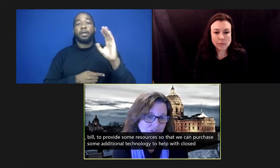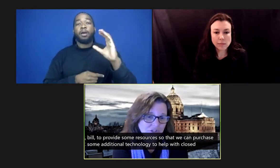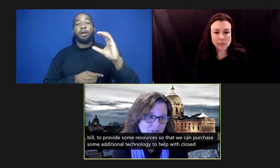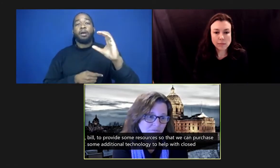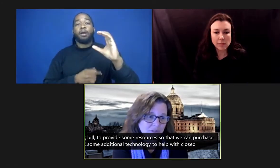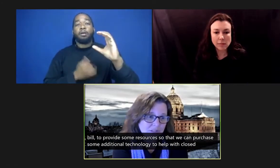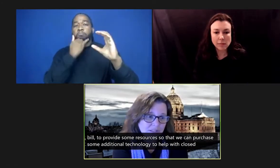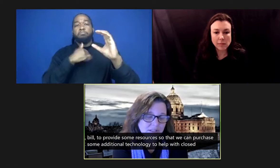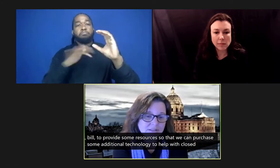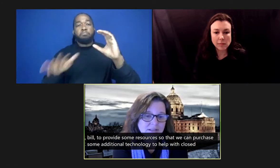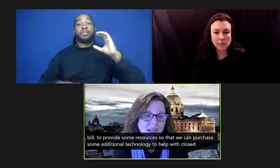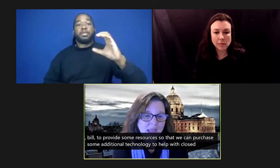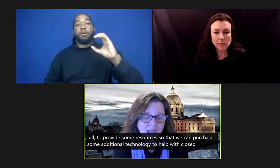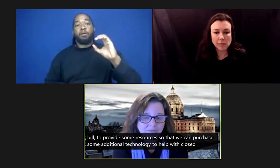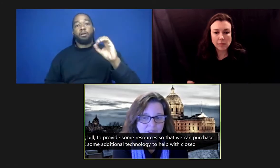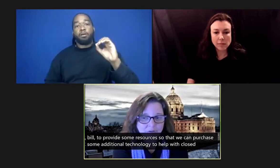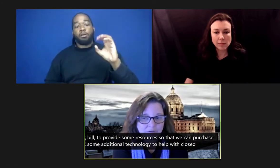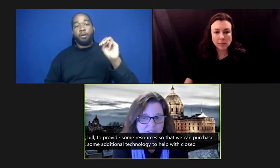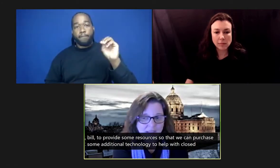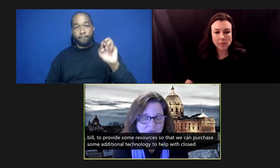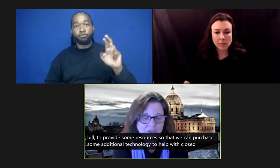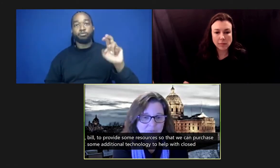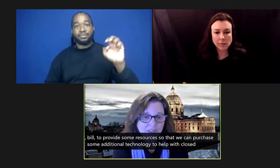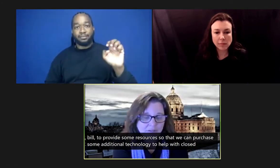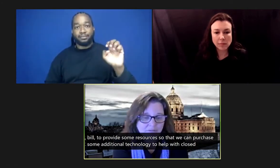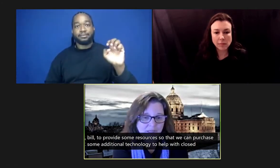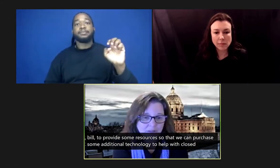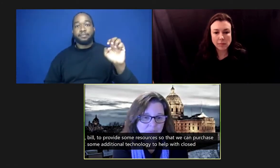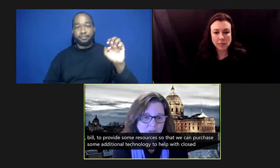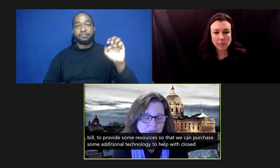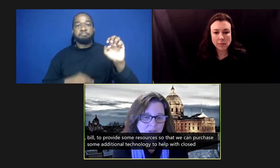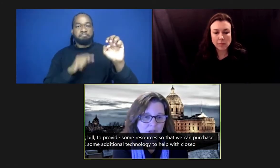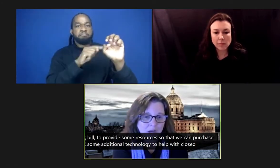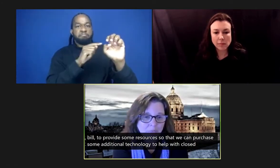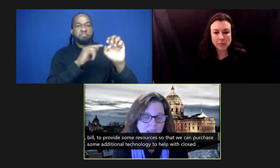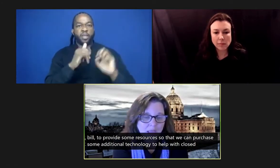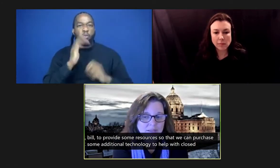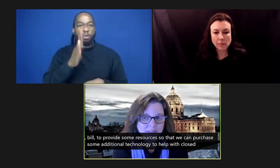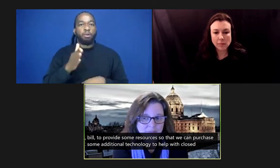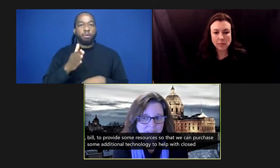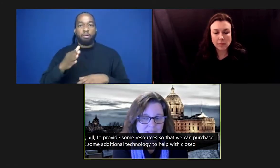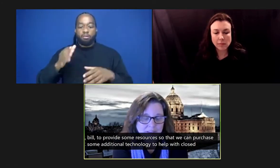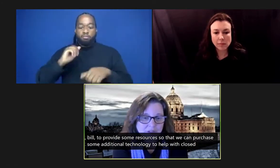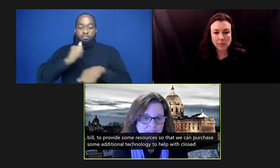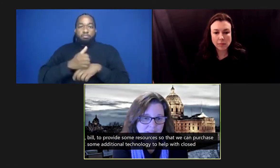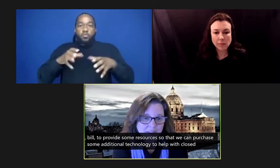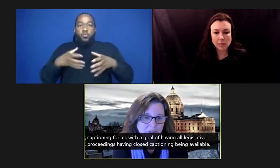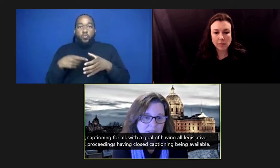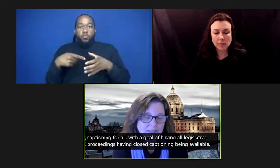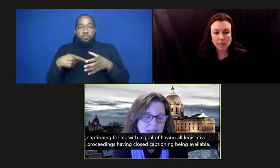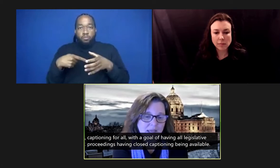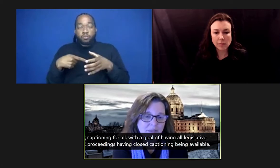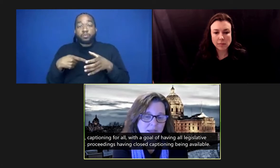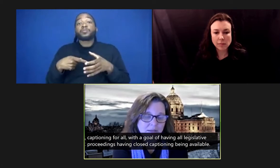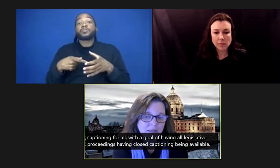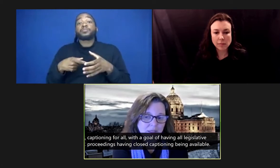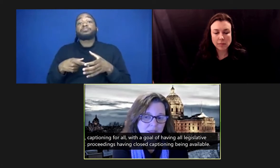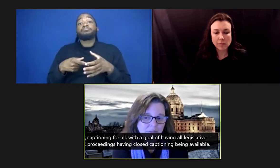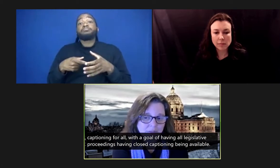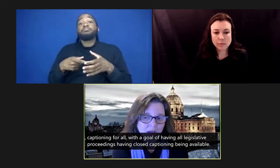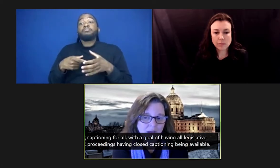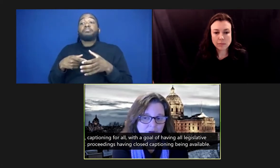all legislative proceedings, having closed captioning being available as the meetings are taking place. And